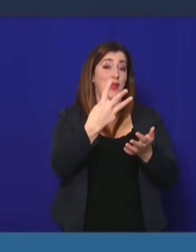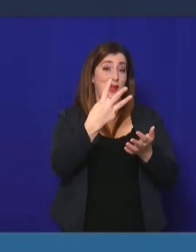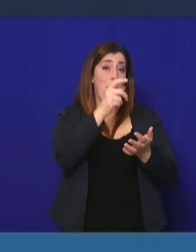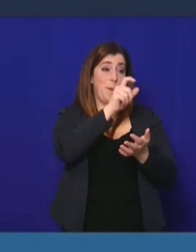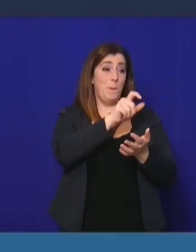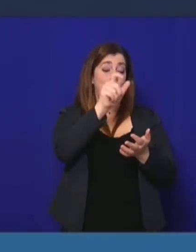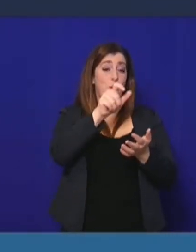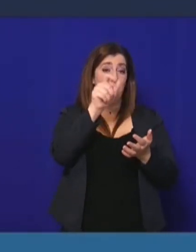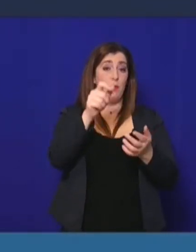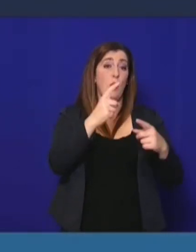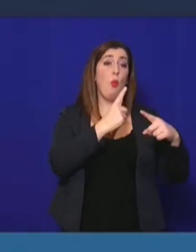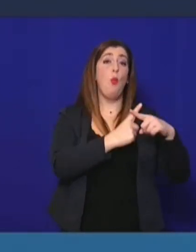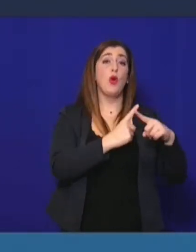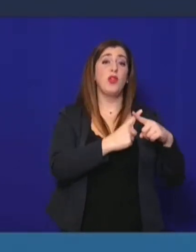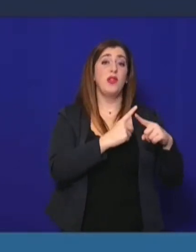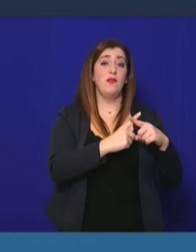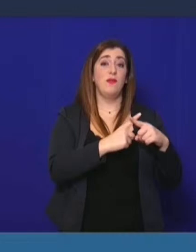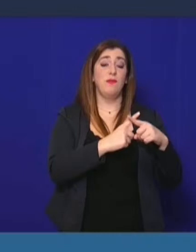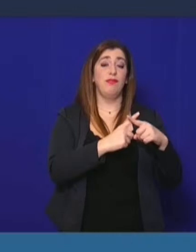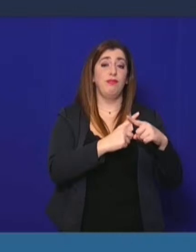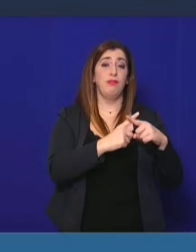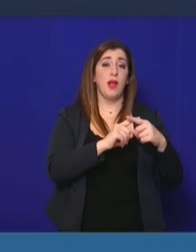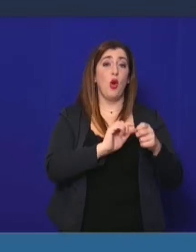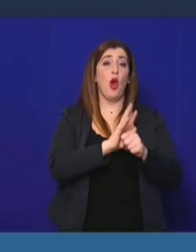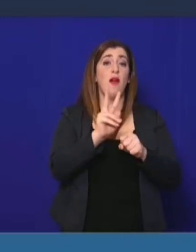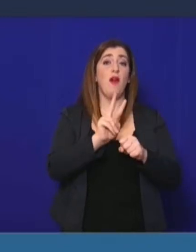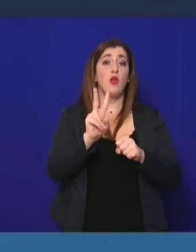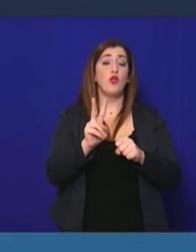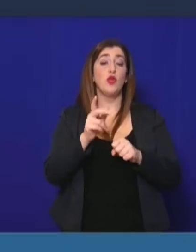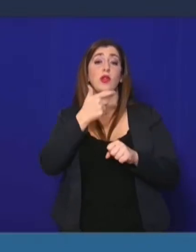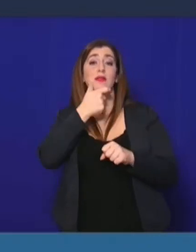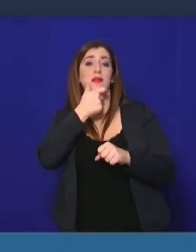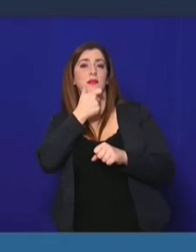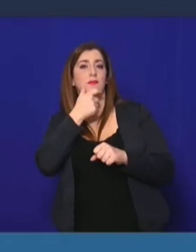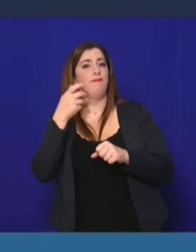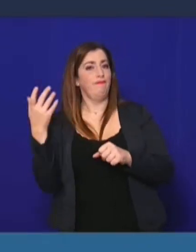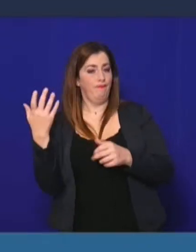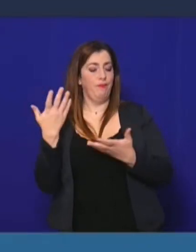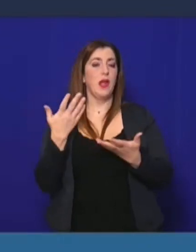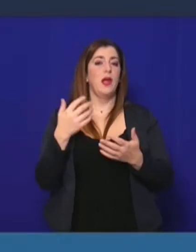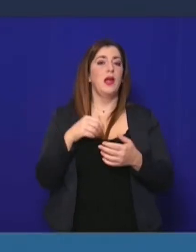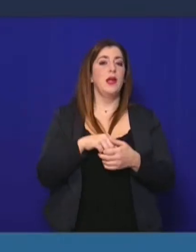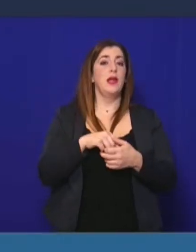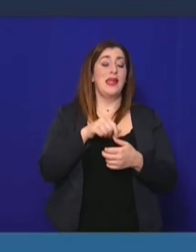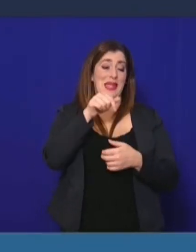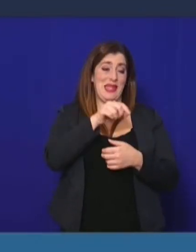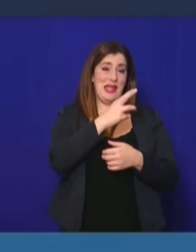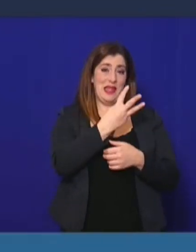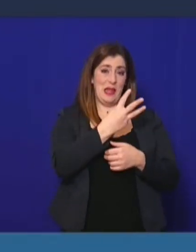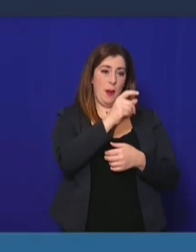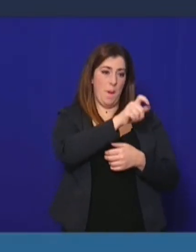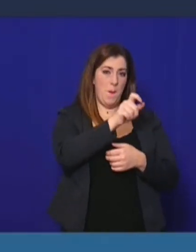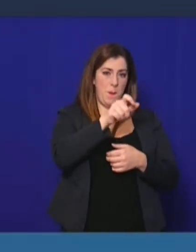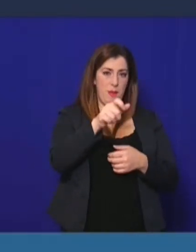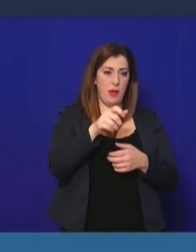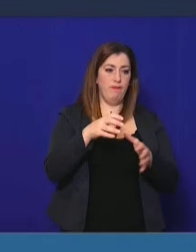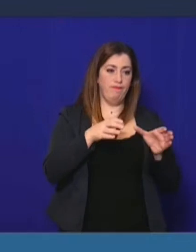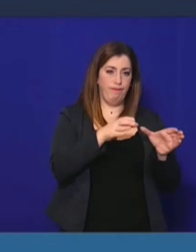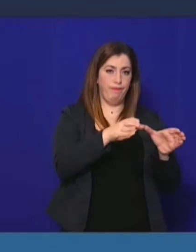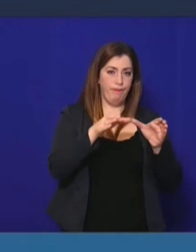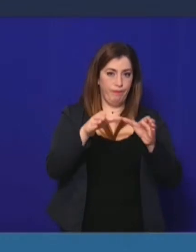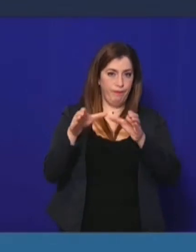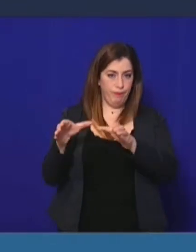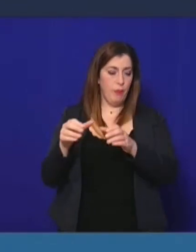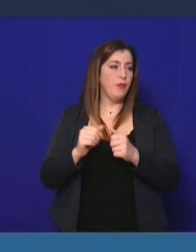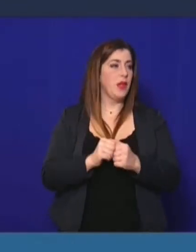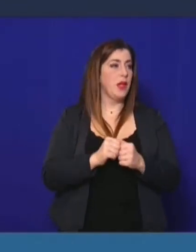is similar to, which is like the one of UK. So what these 3 cases, we have identified 2 of them who